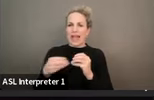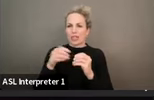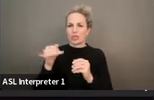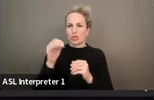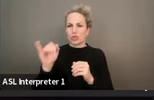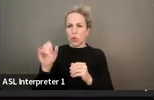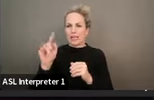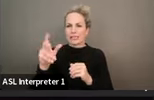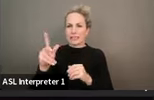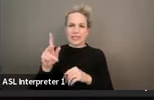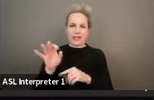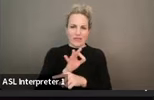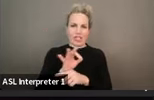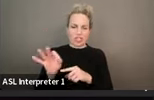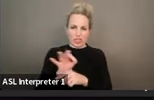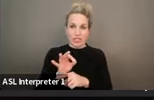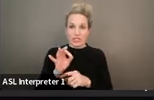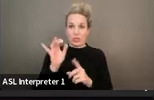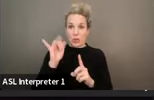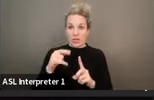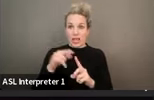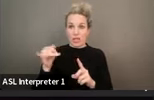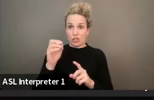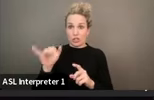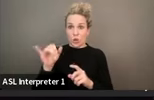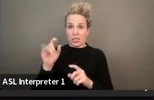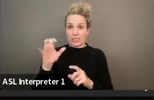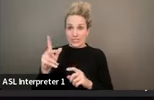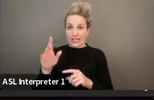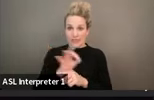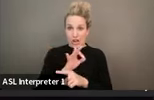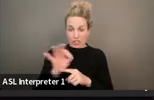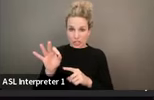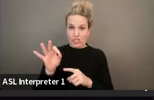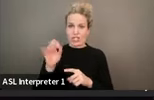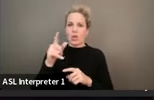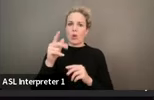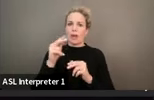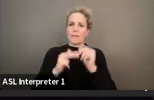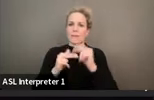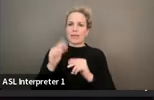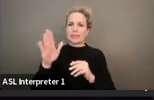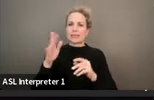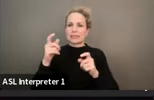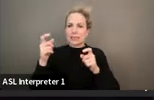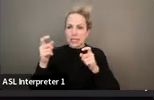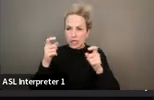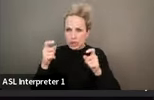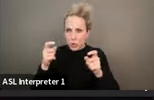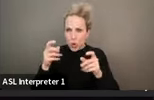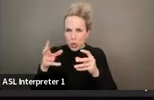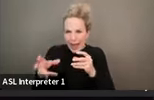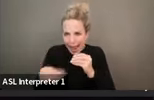function. So with that joystick function, we sought to build his controller and simply add